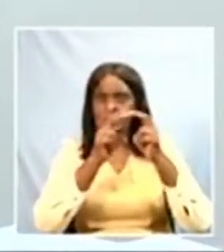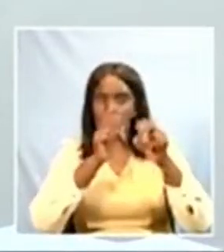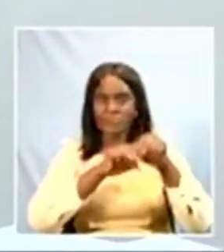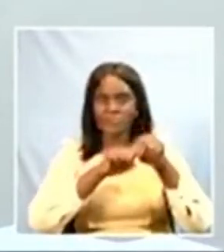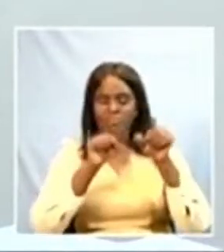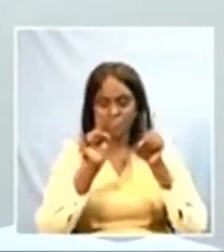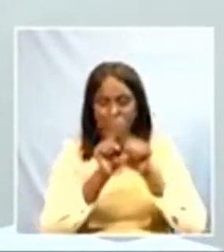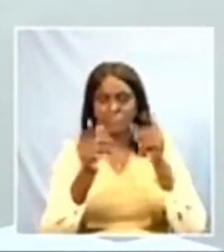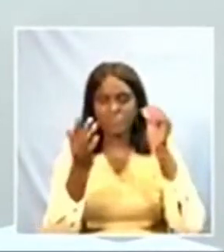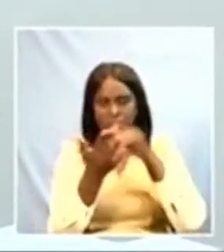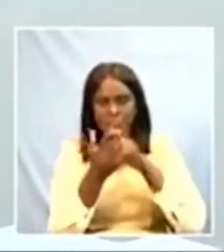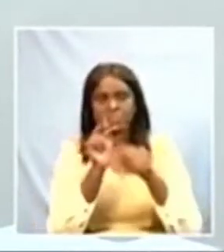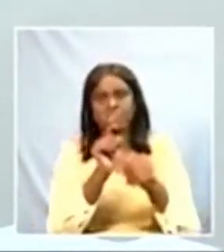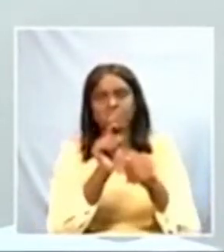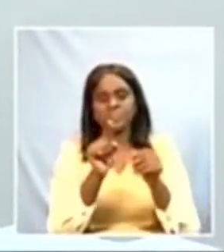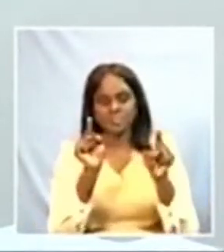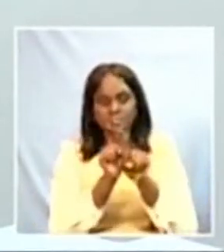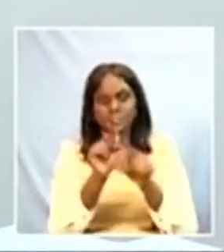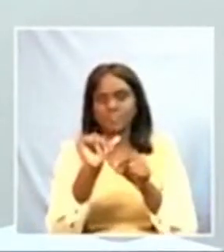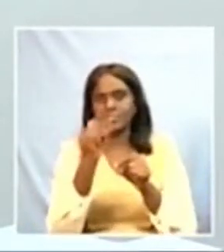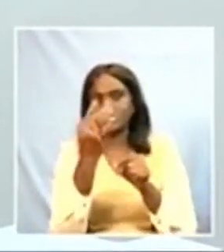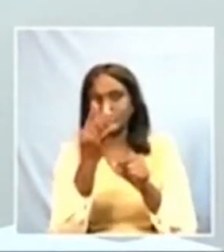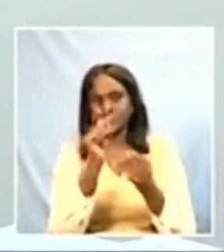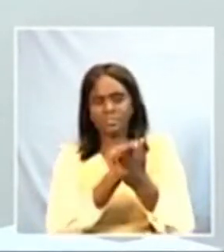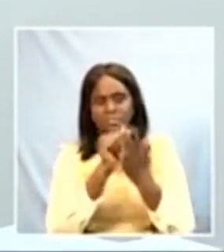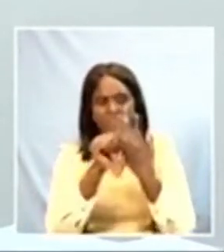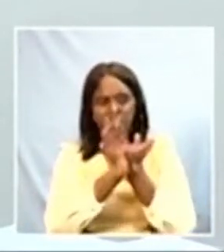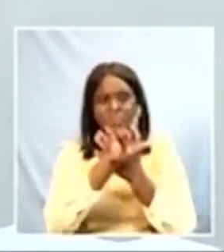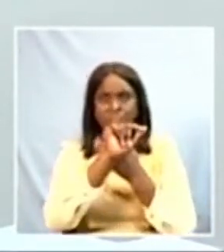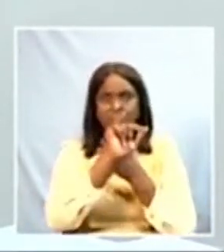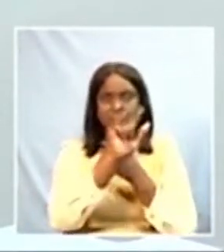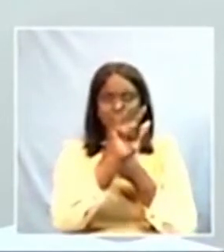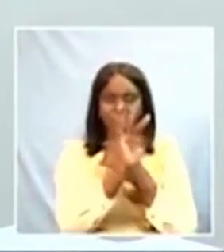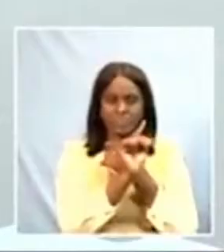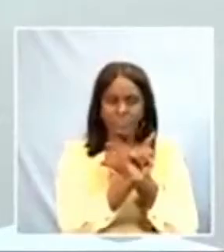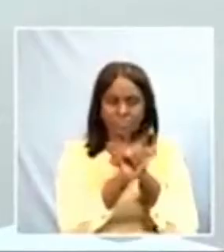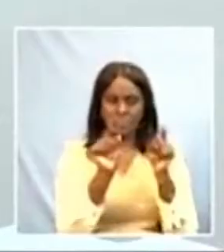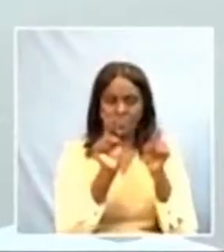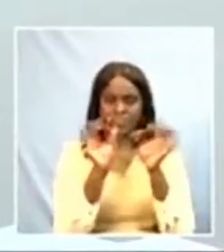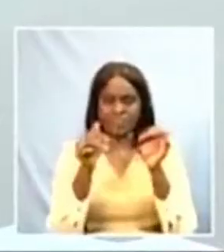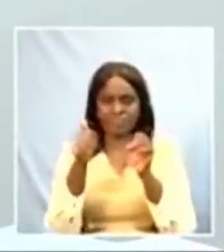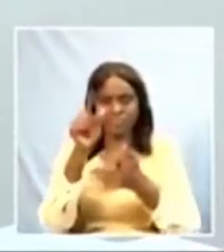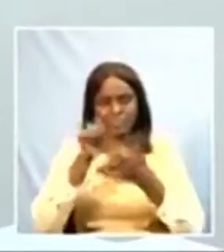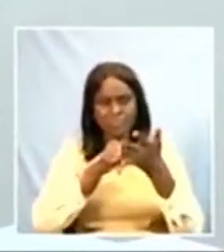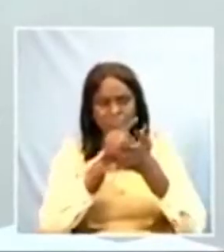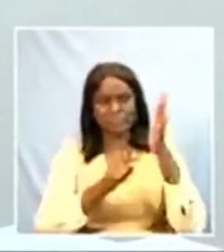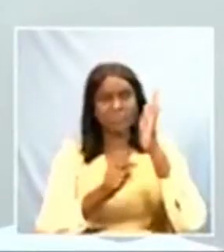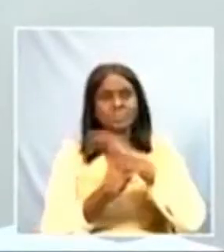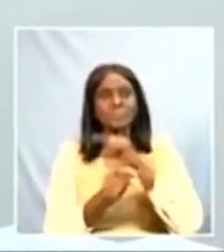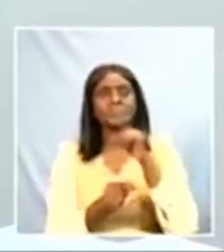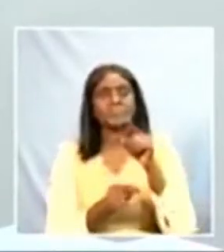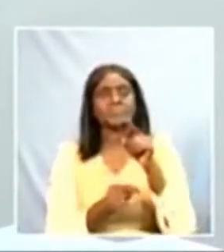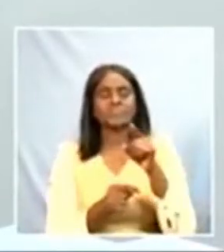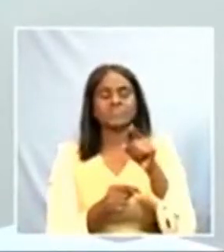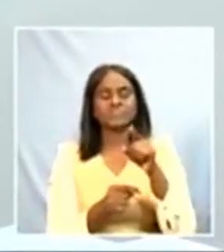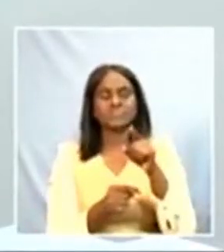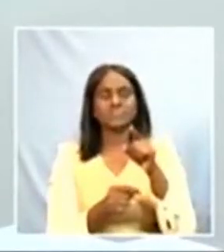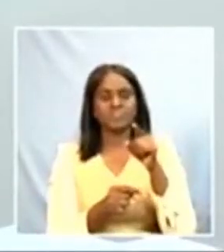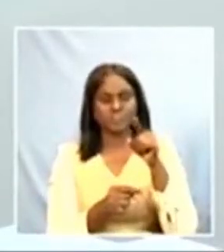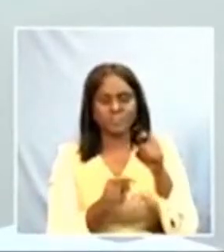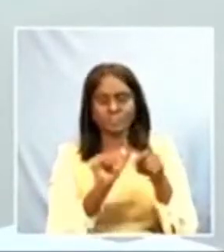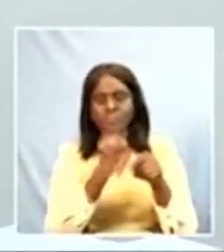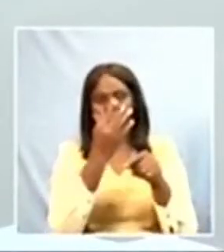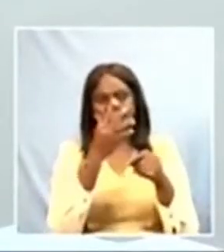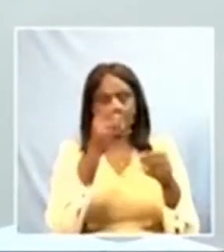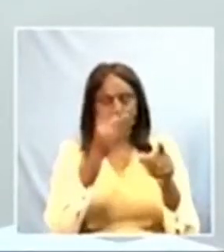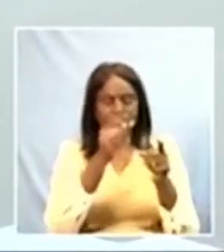and subsequently, on 15th August 2024, the council terminated the contract. On 15th